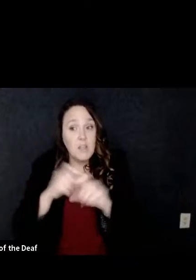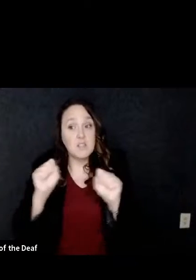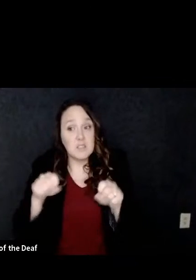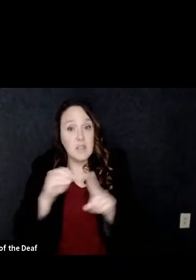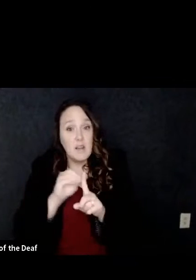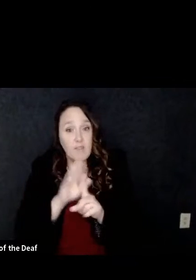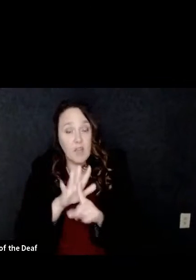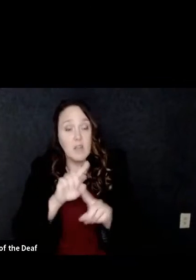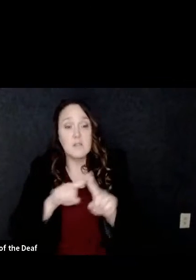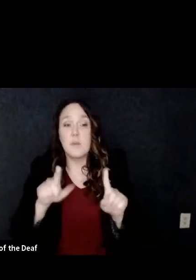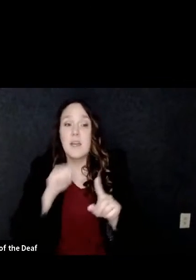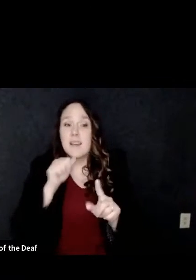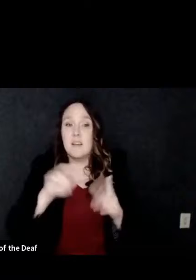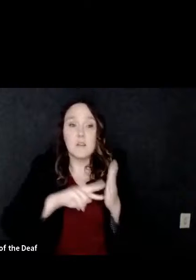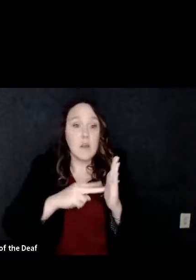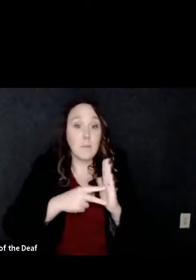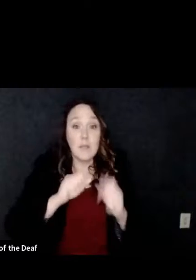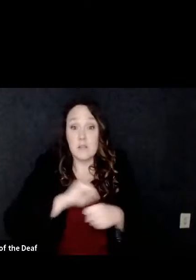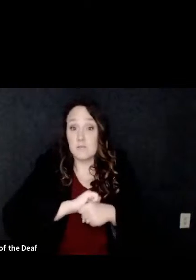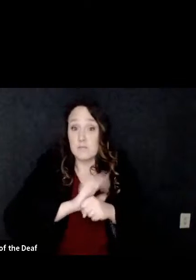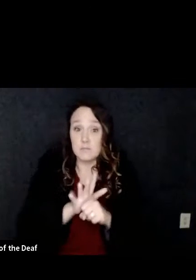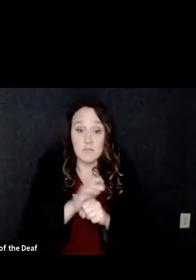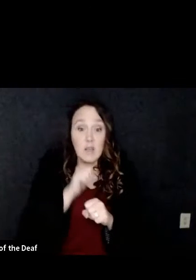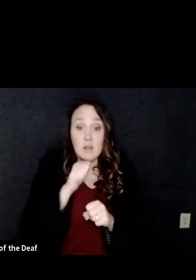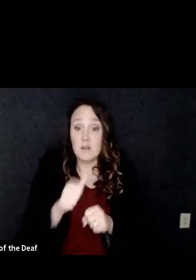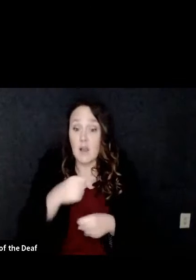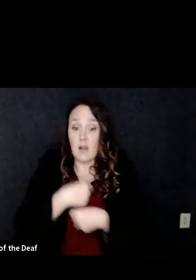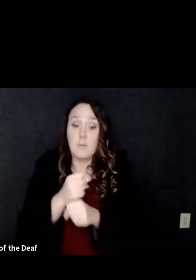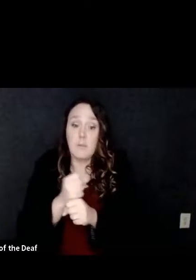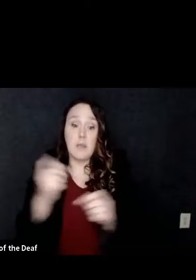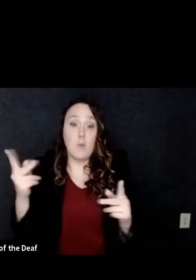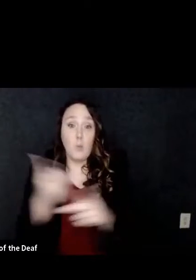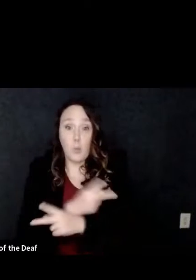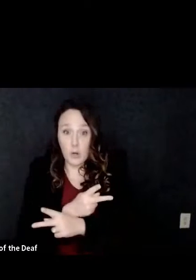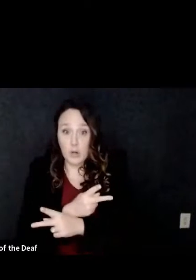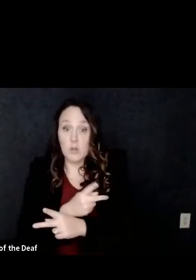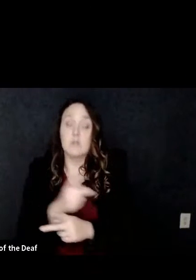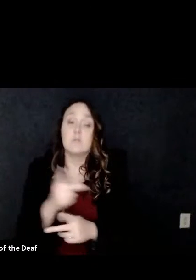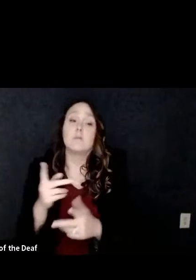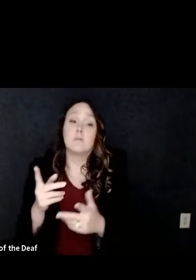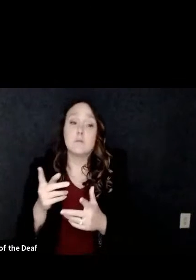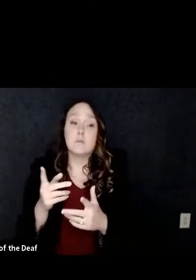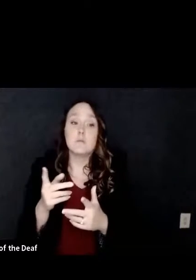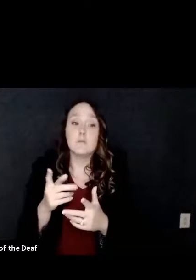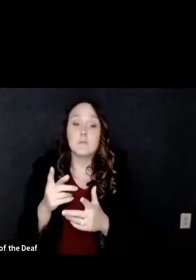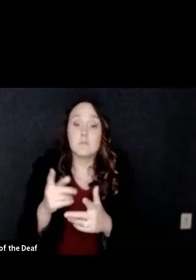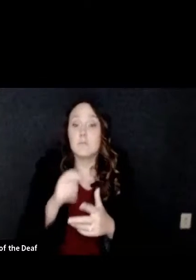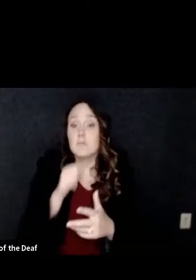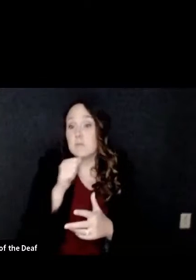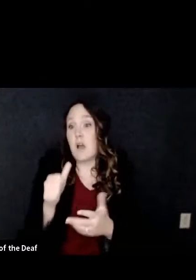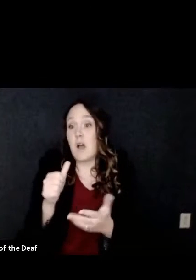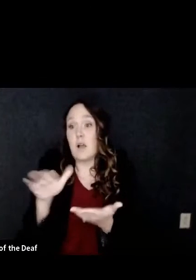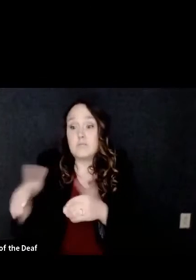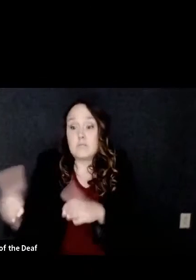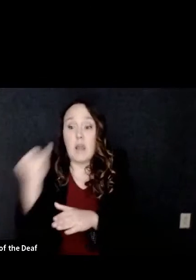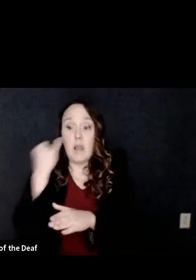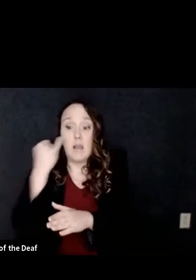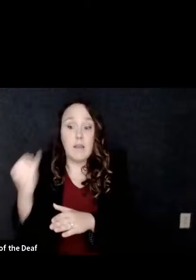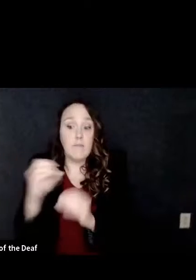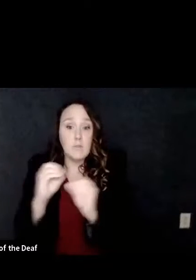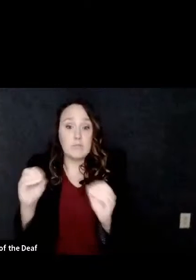But that doesn't mean that the COVID did not make the complications worse that they would have had, and that they wouldn't have died without having the